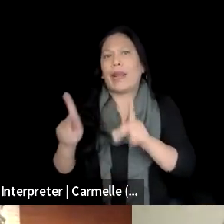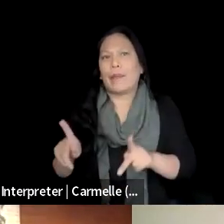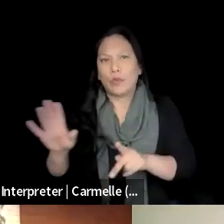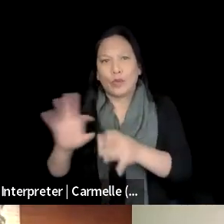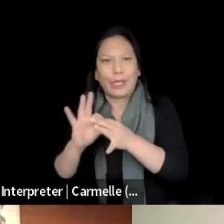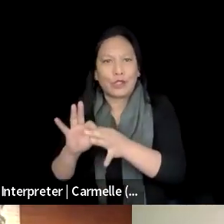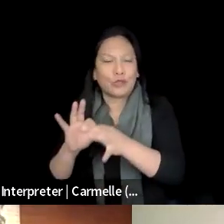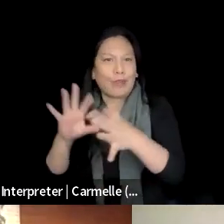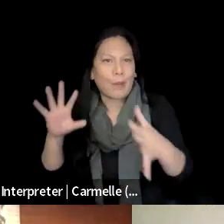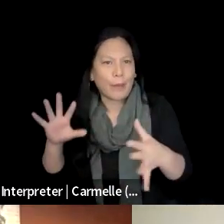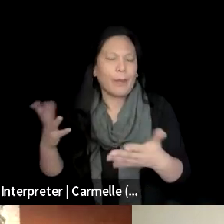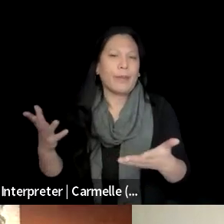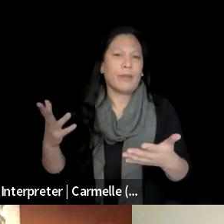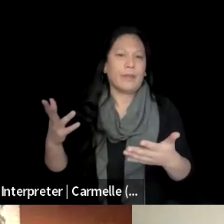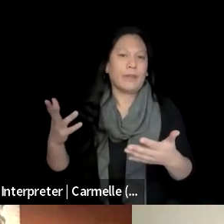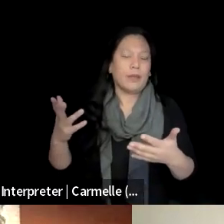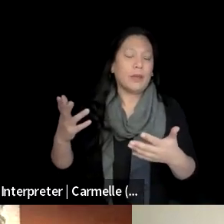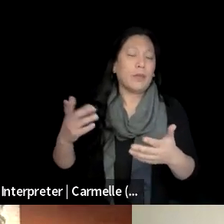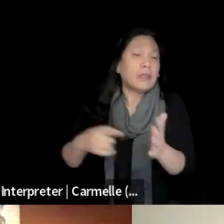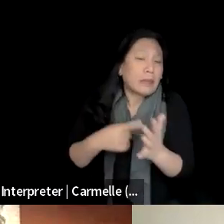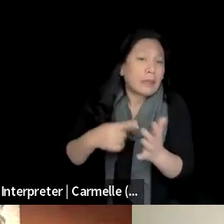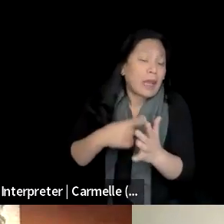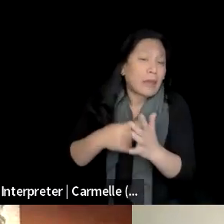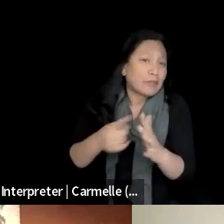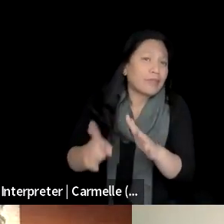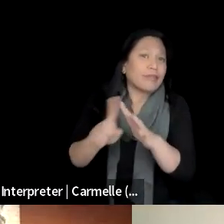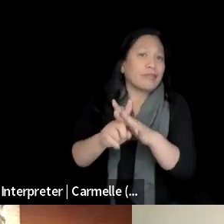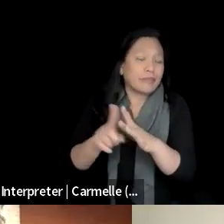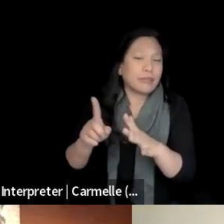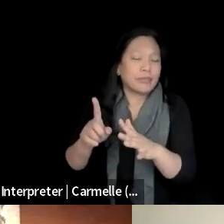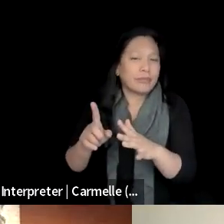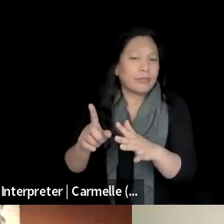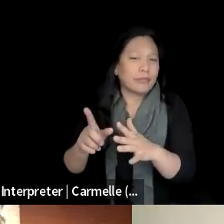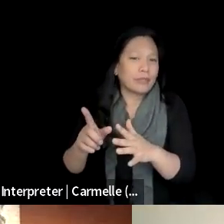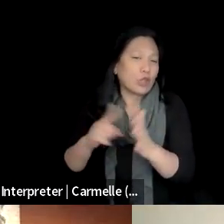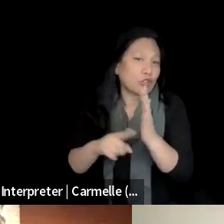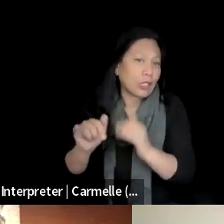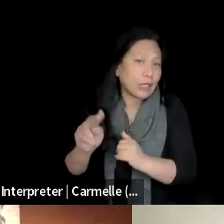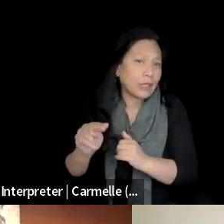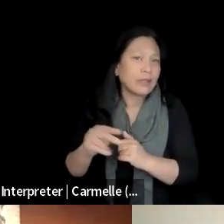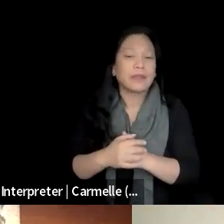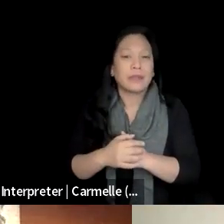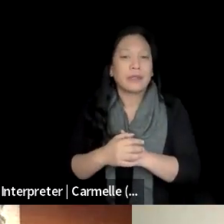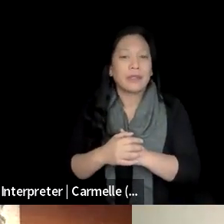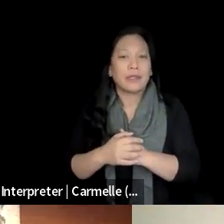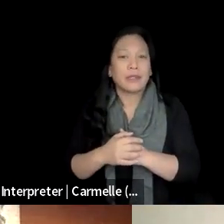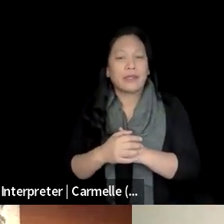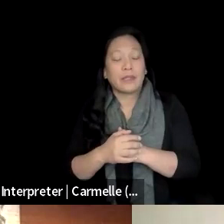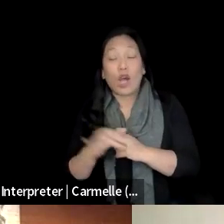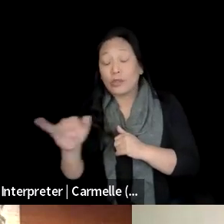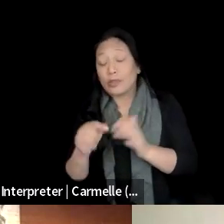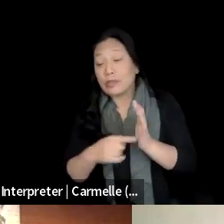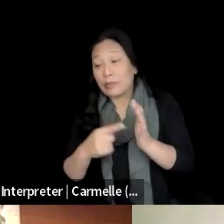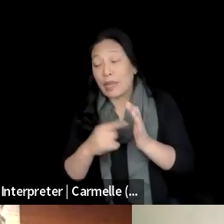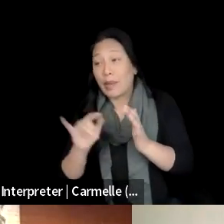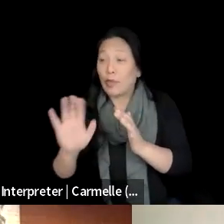but it's not that it's necessarily my business, but sometimes it comes in weird ways. And sometimes it's also ended up being content. Like